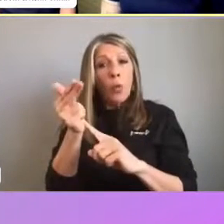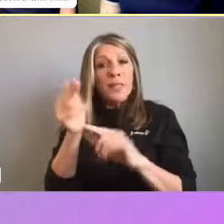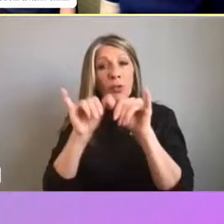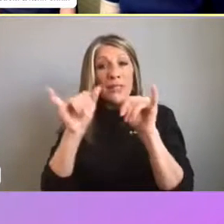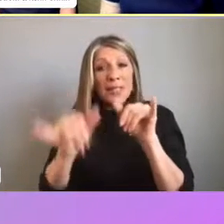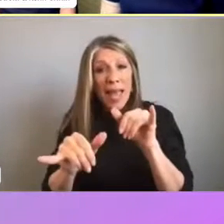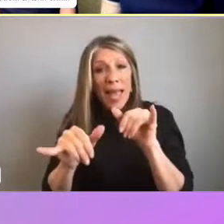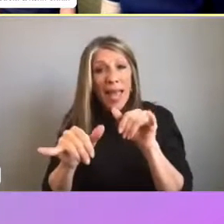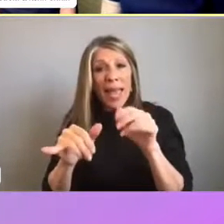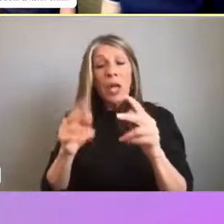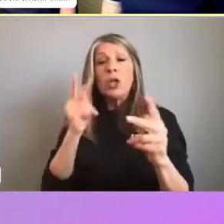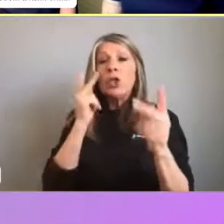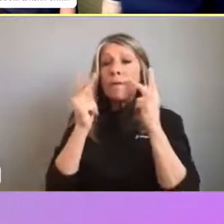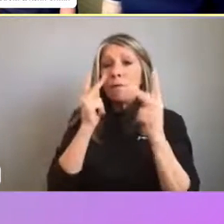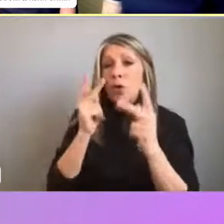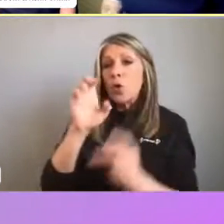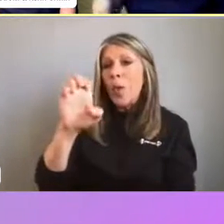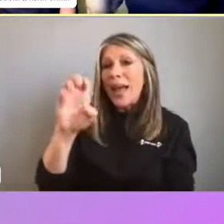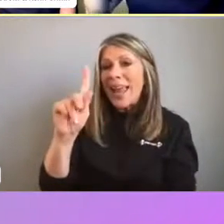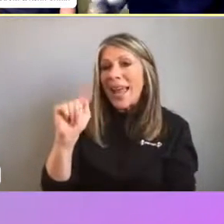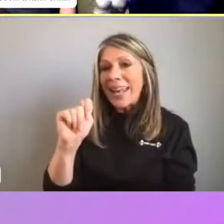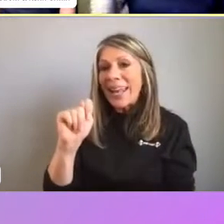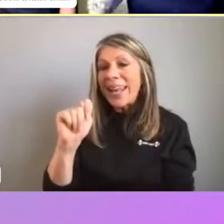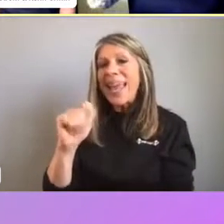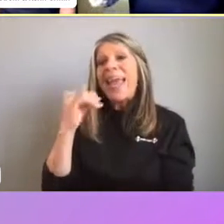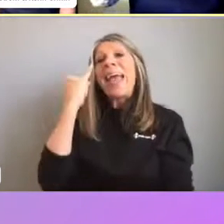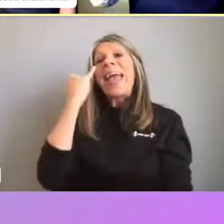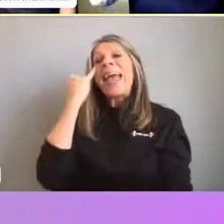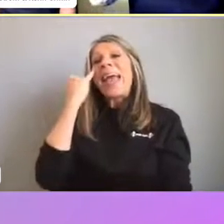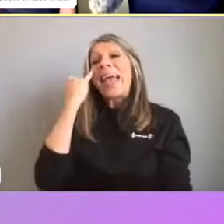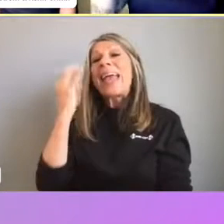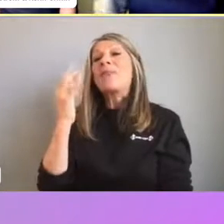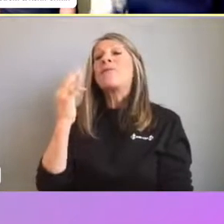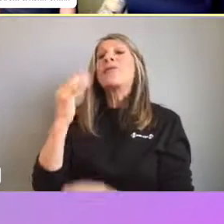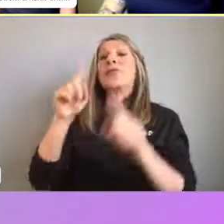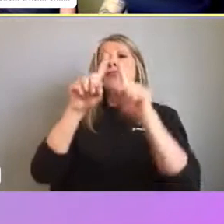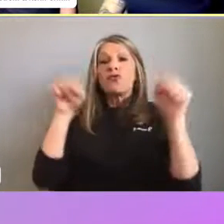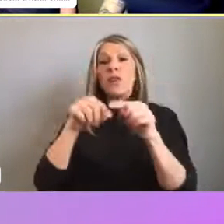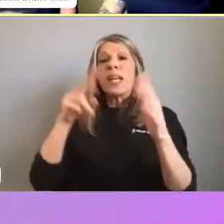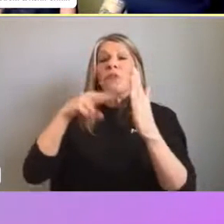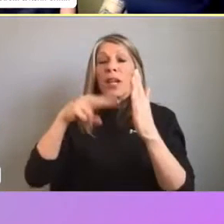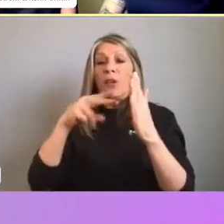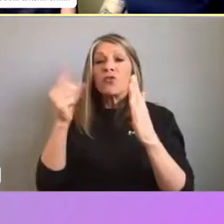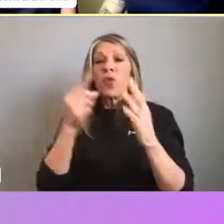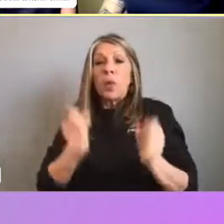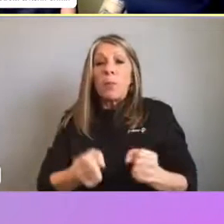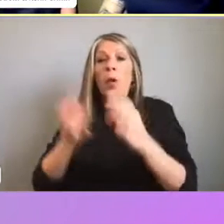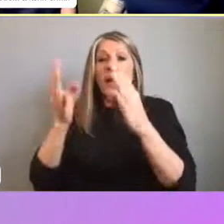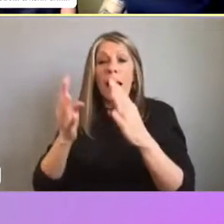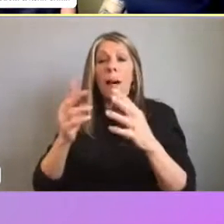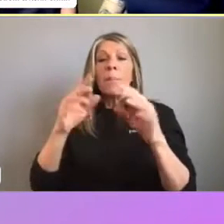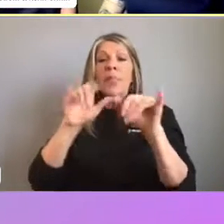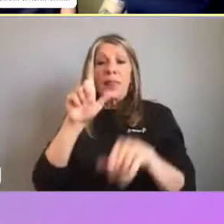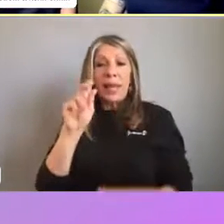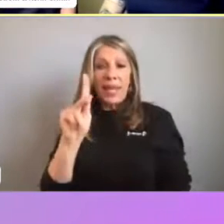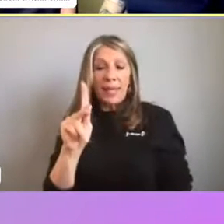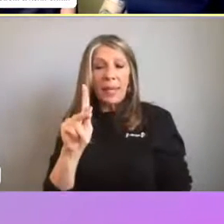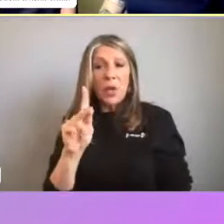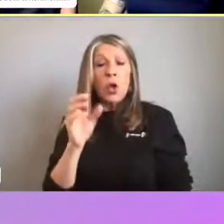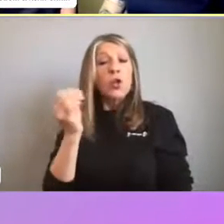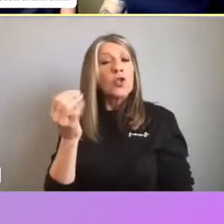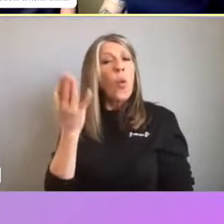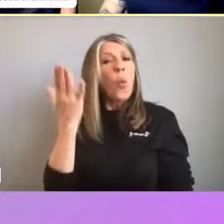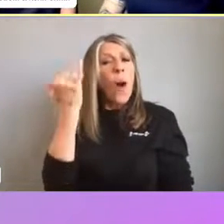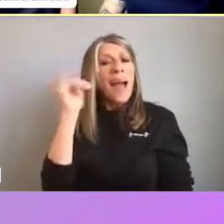to view and edit, especially if a screen reader is pulling up just the list of links. So what does make that link